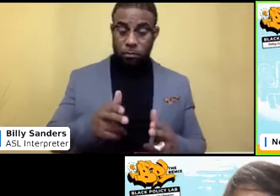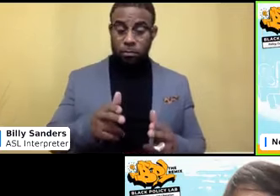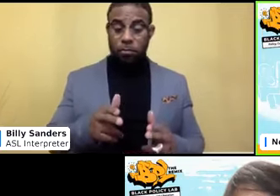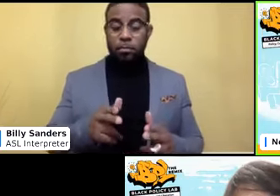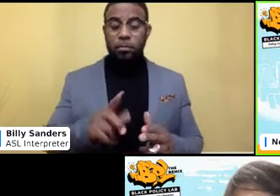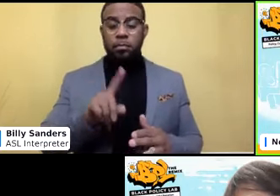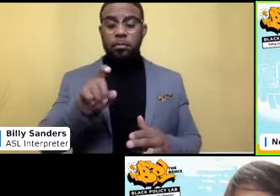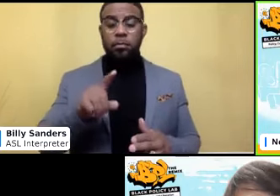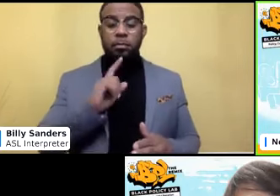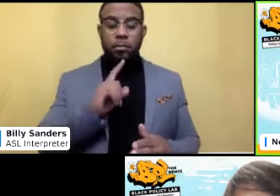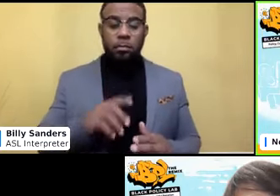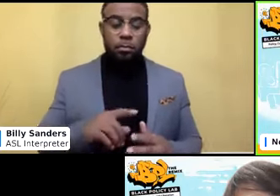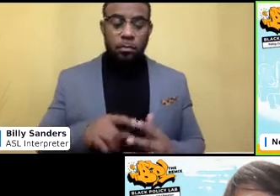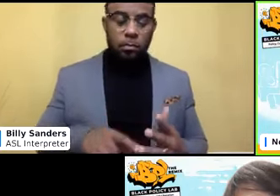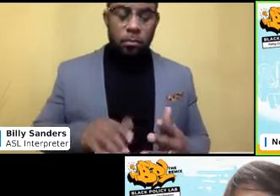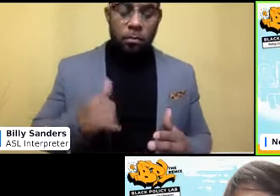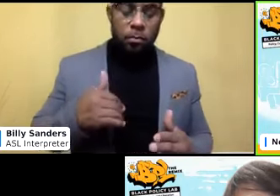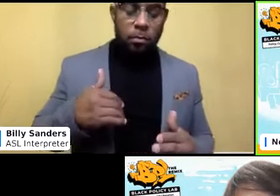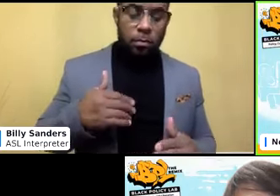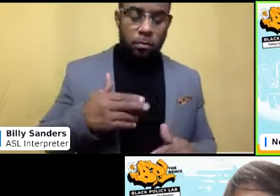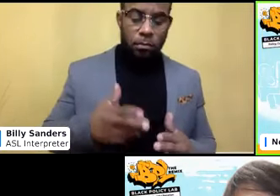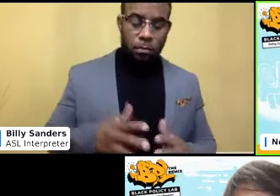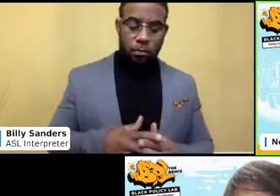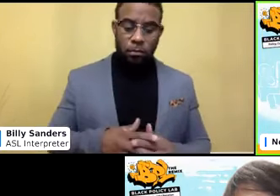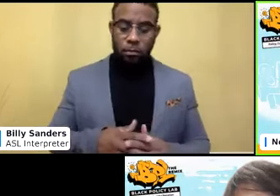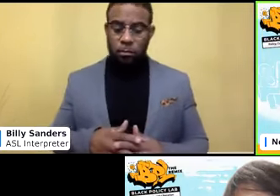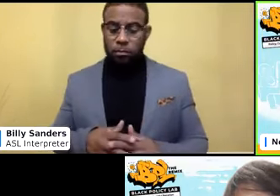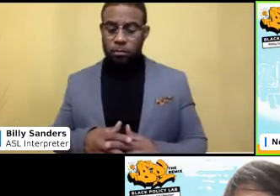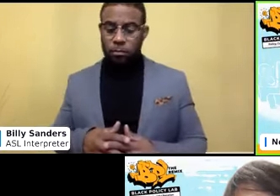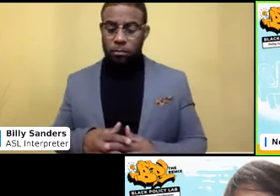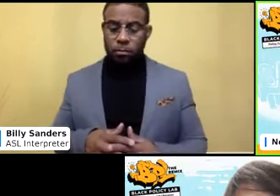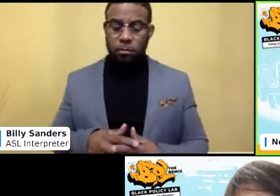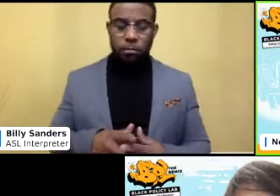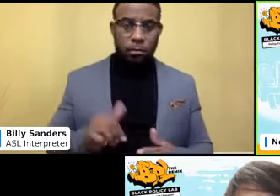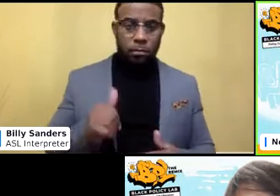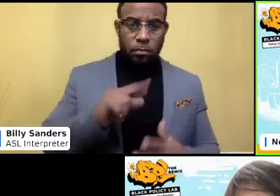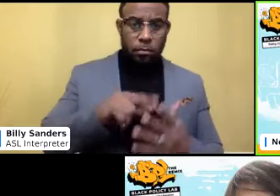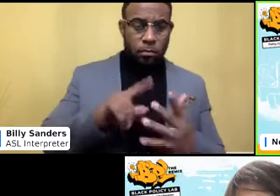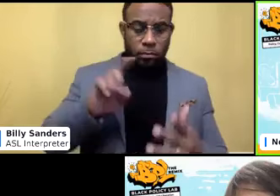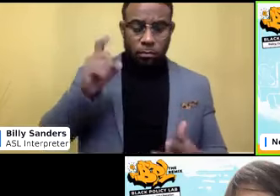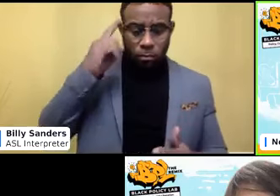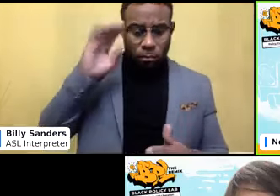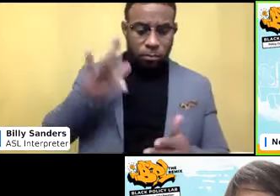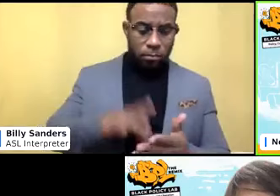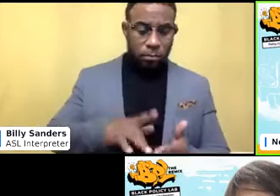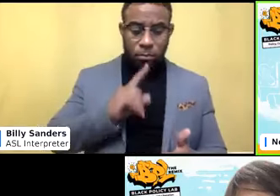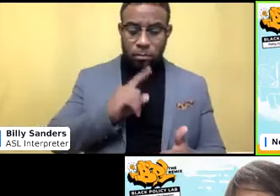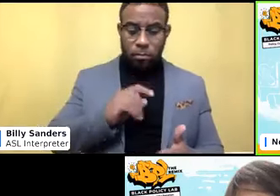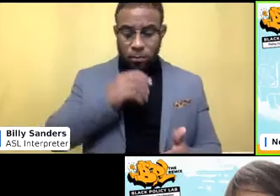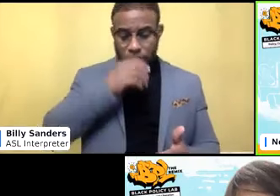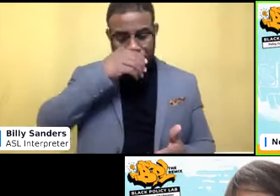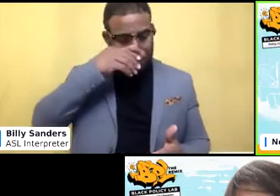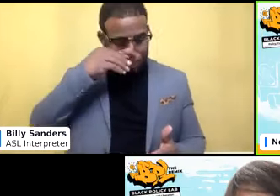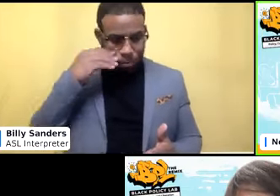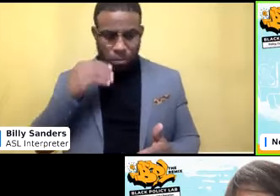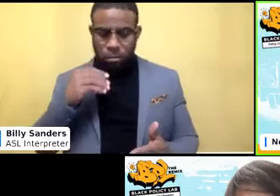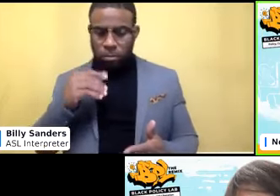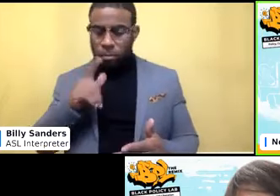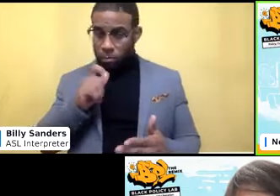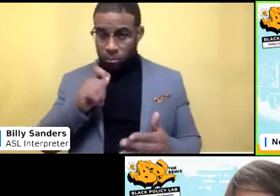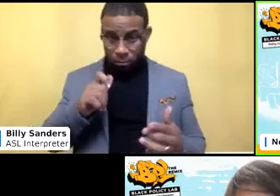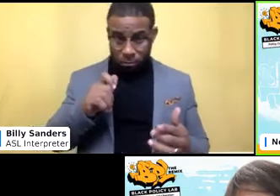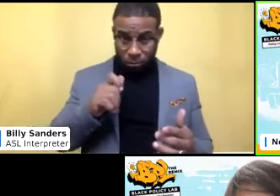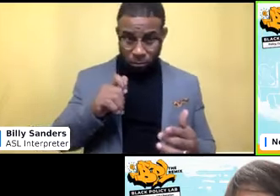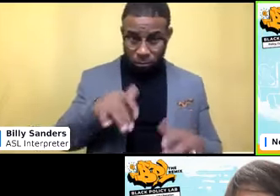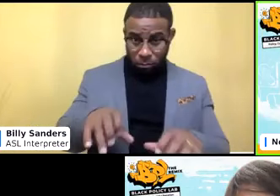The question is, who has the guns? What is their political and ideological orientation? Are they assaulting and trying to,